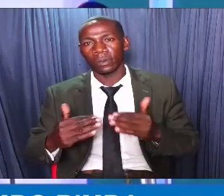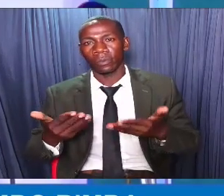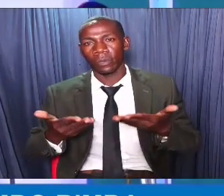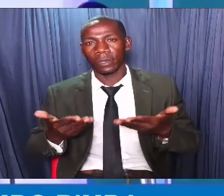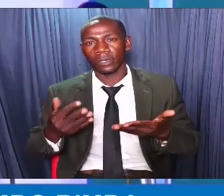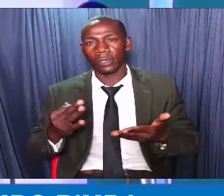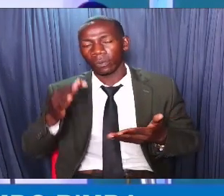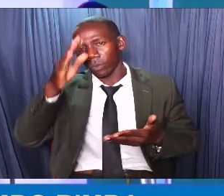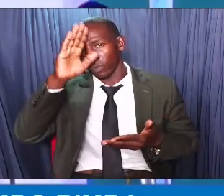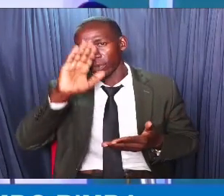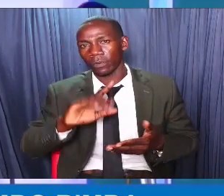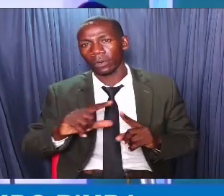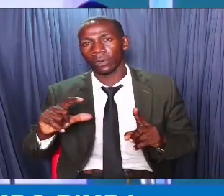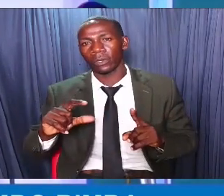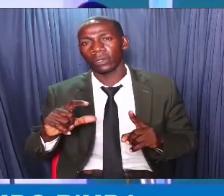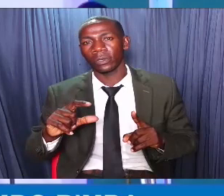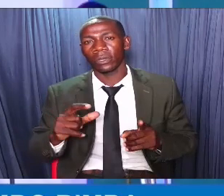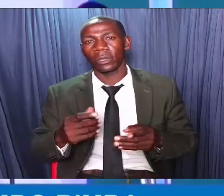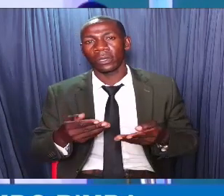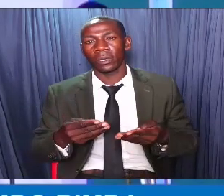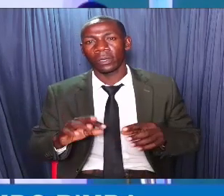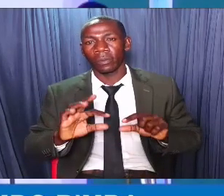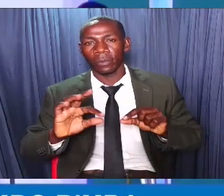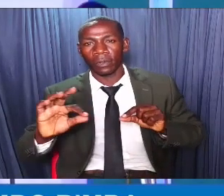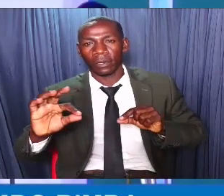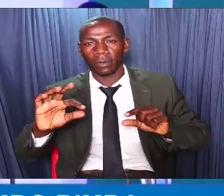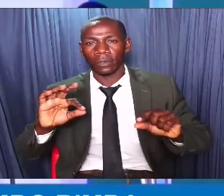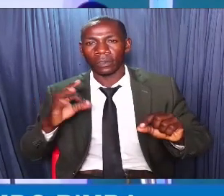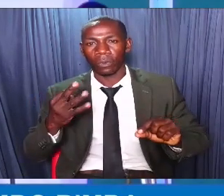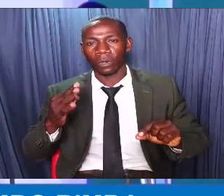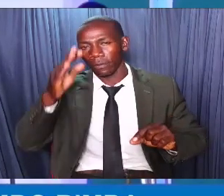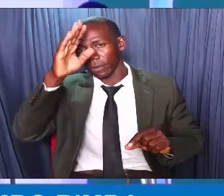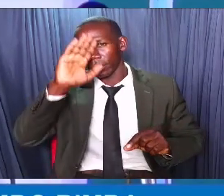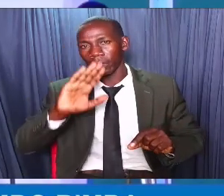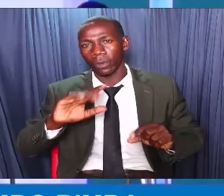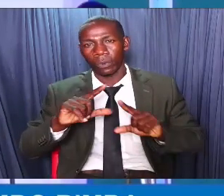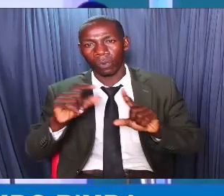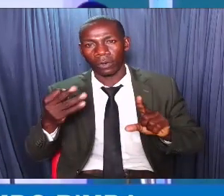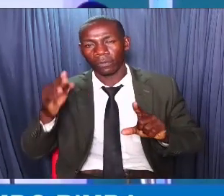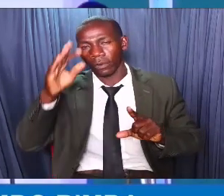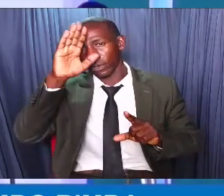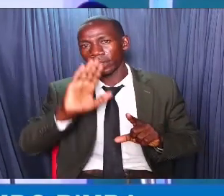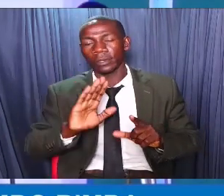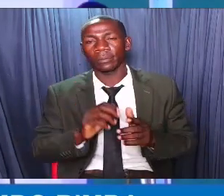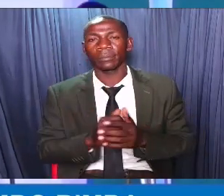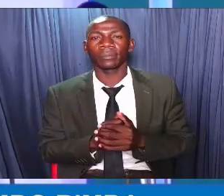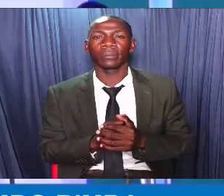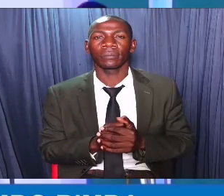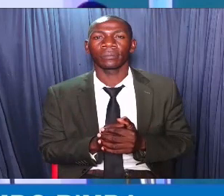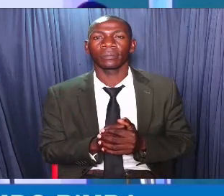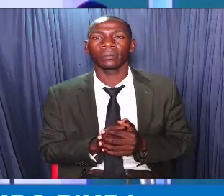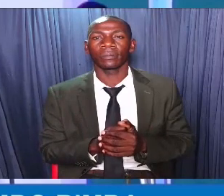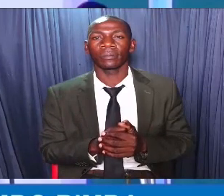neno la Mungu. Our scale is the word of God. Kipimo chetu na mizani yetu. Our measure and our scale. Ni neno la Mungu. It's the word of God.